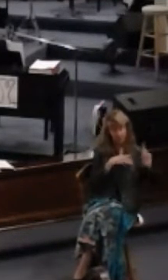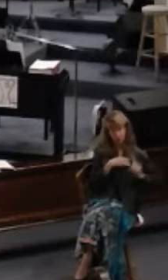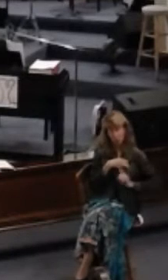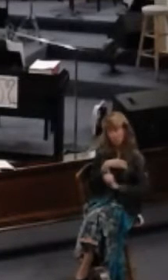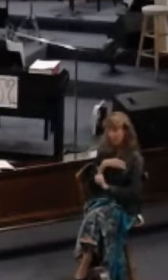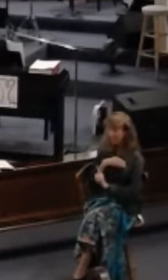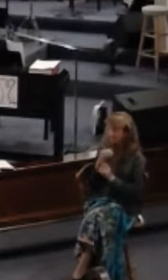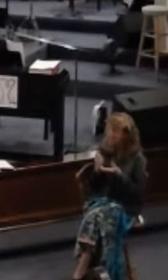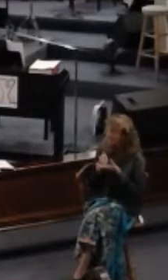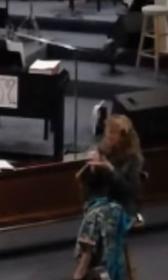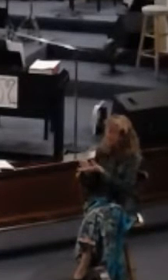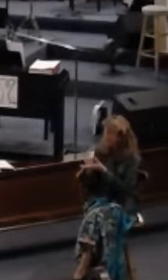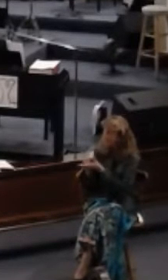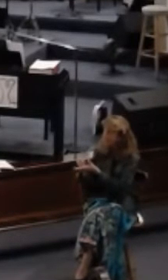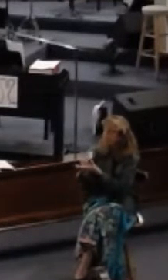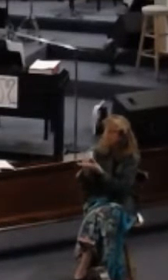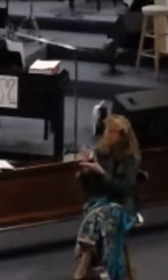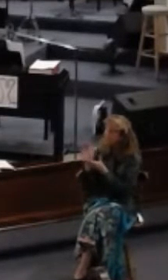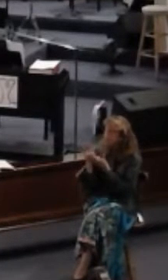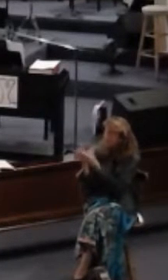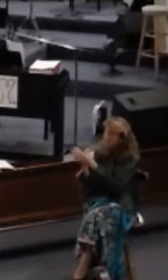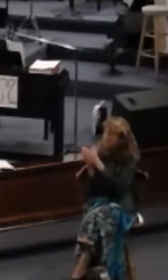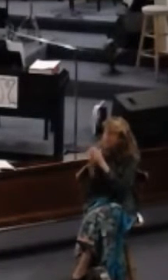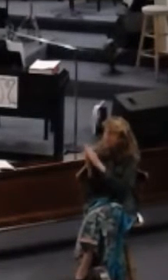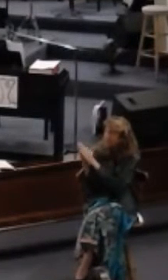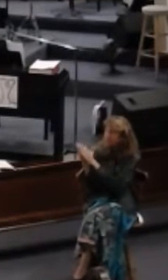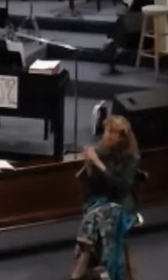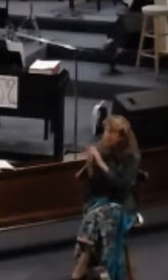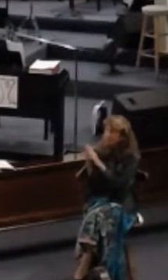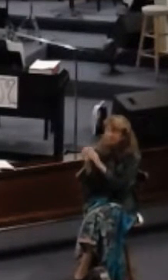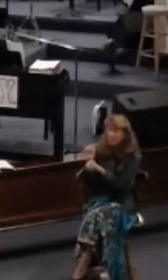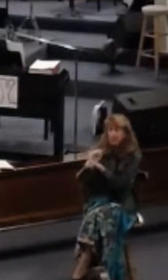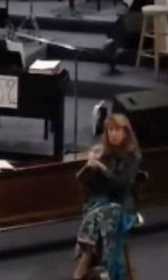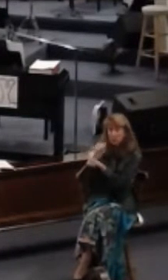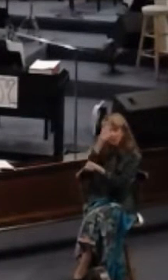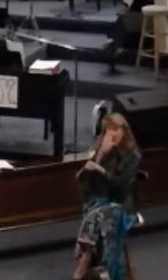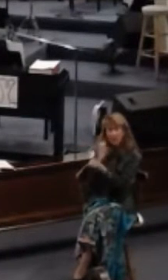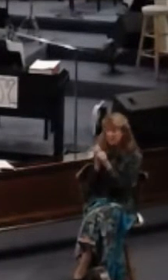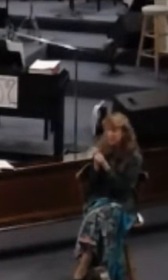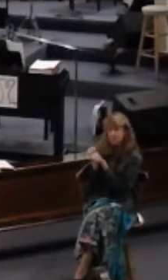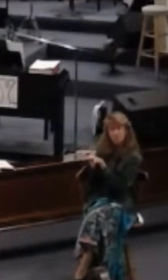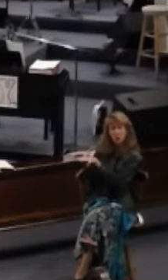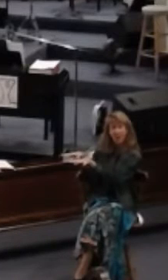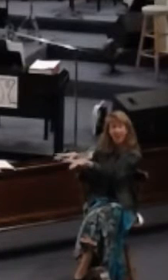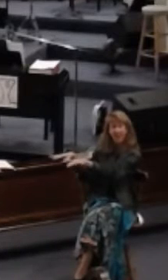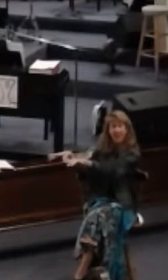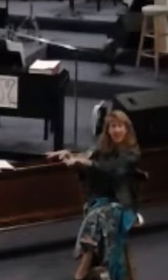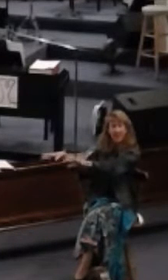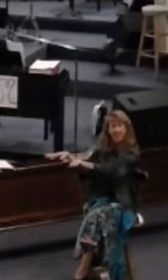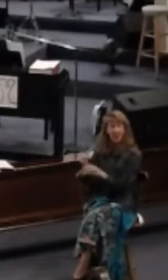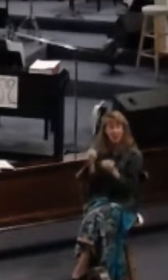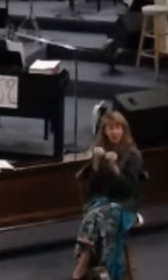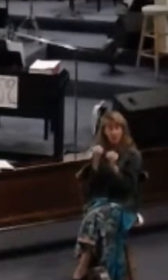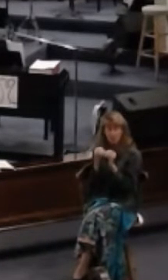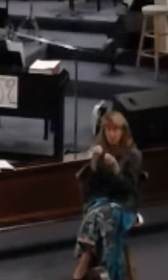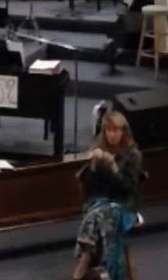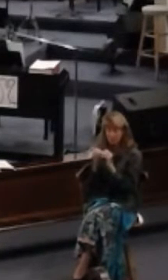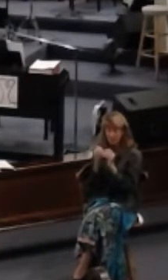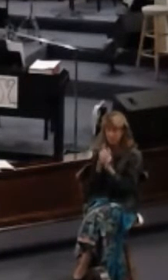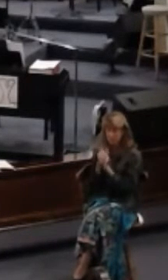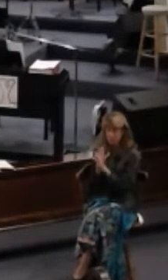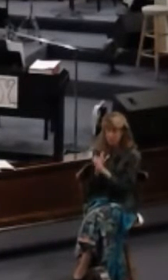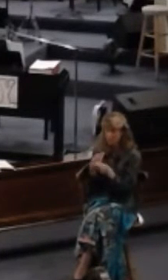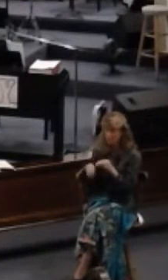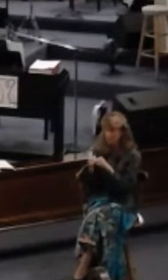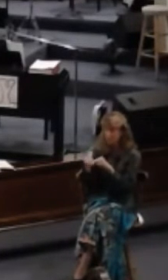widows were met, verse 7 says that the word of God spread, The number of disciples in Jerusalem